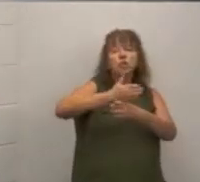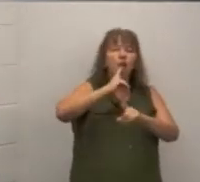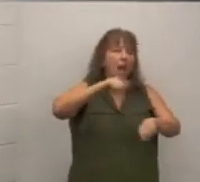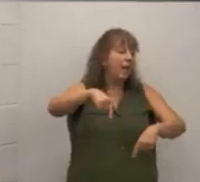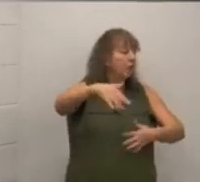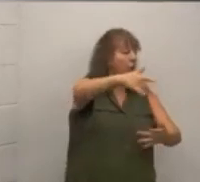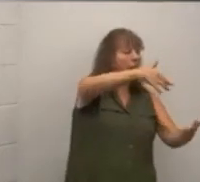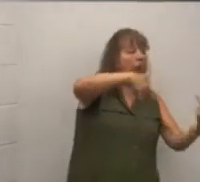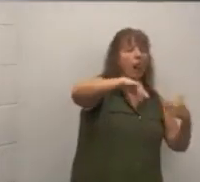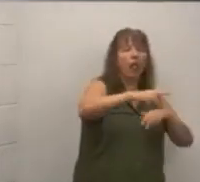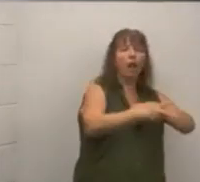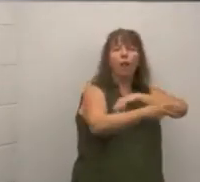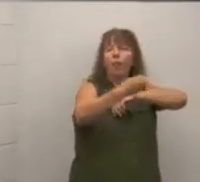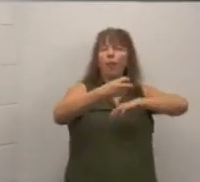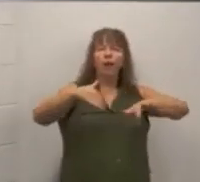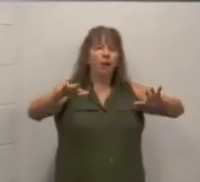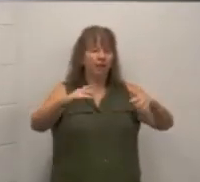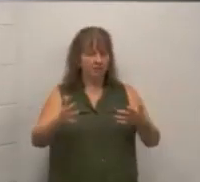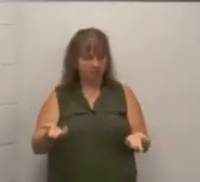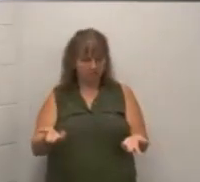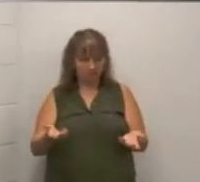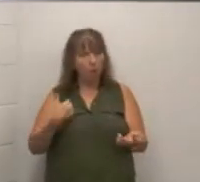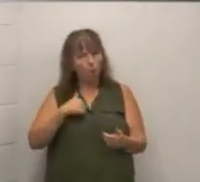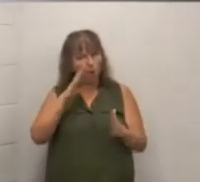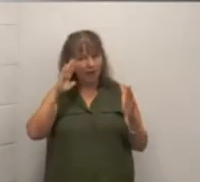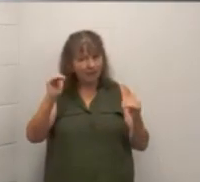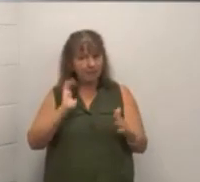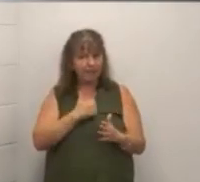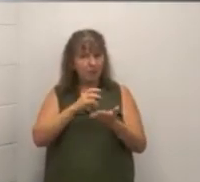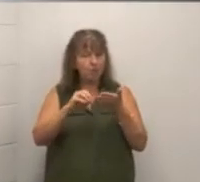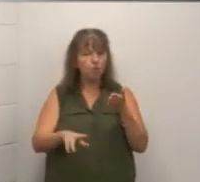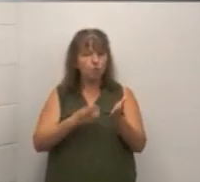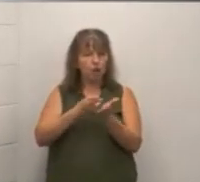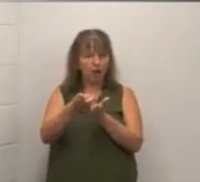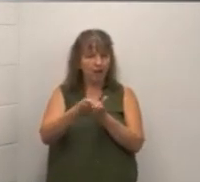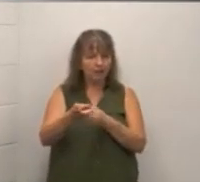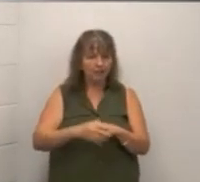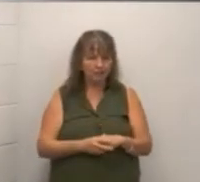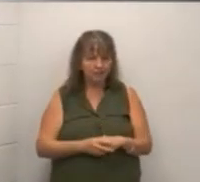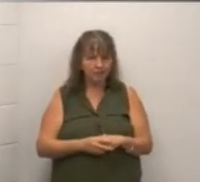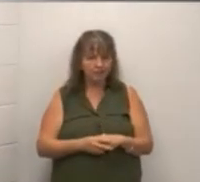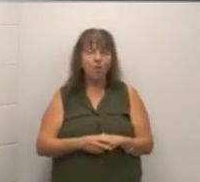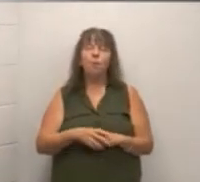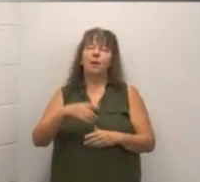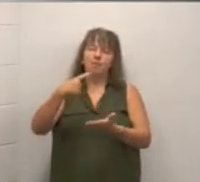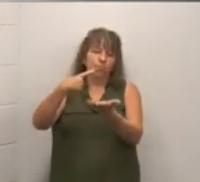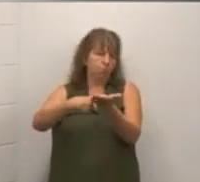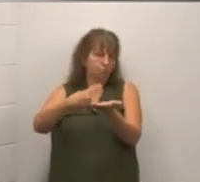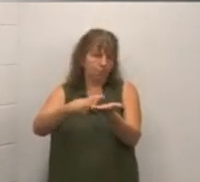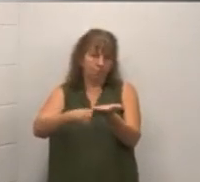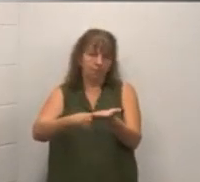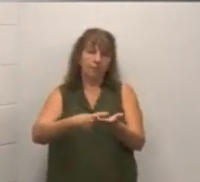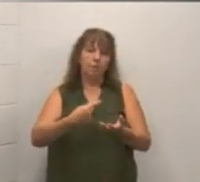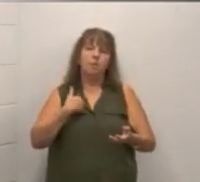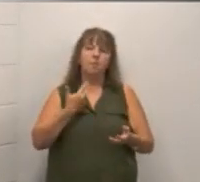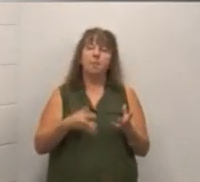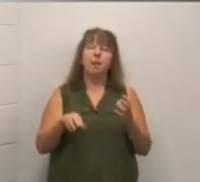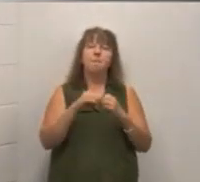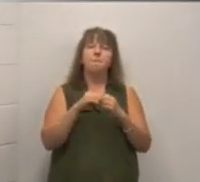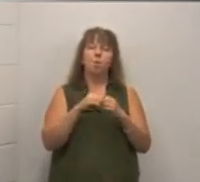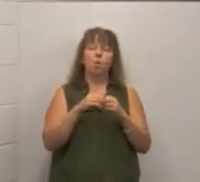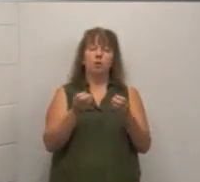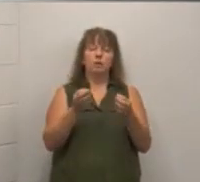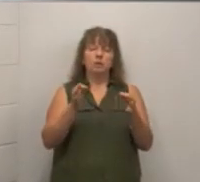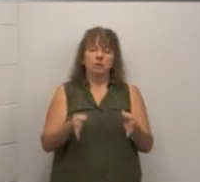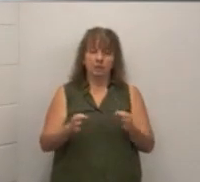conversation, particularly at the secondary level every year. We have talked about being perhaps a little bit more deliberate in each